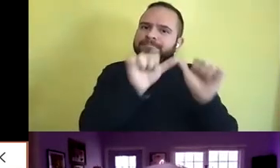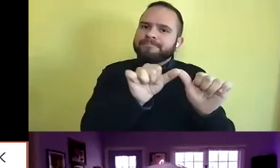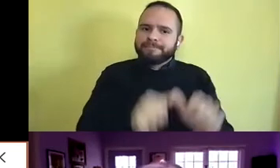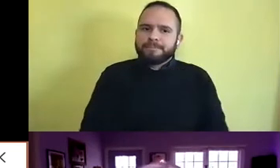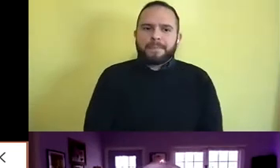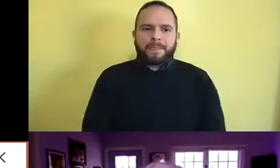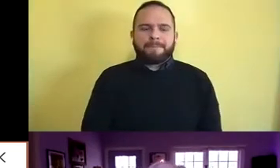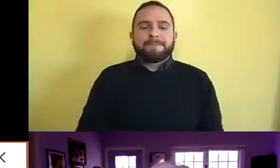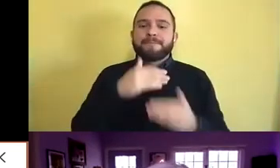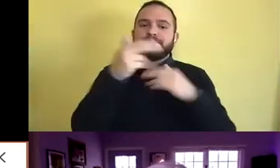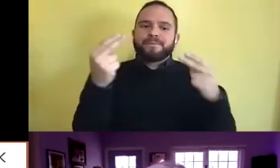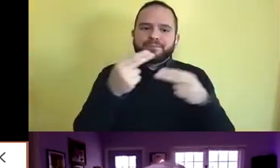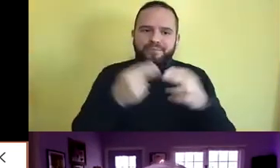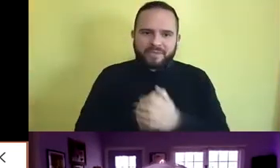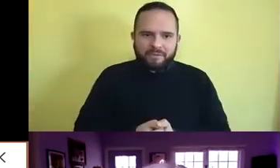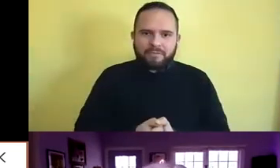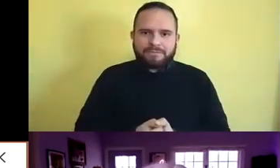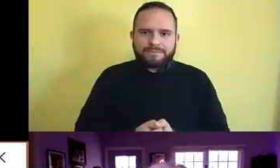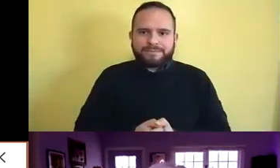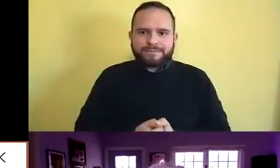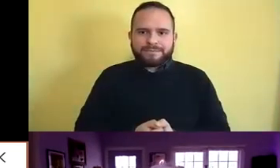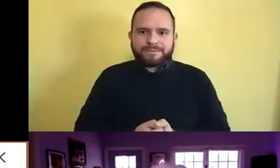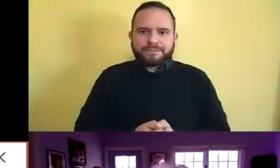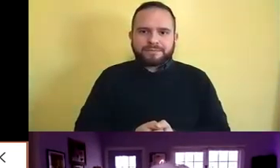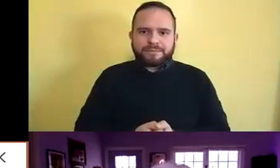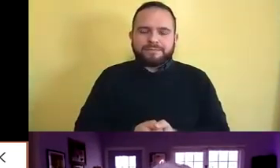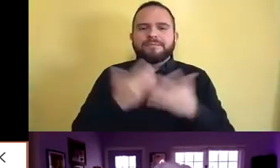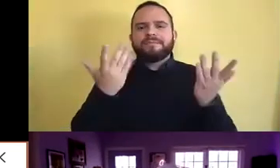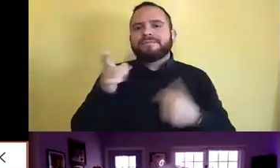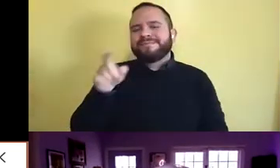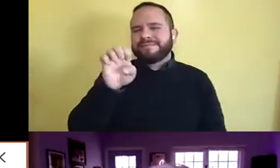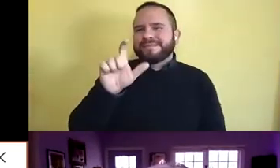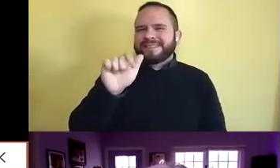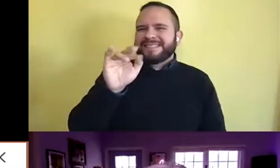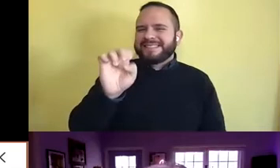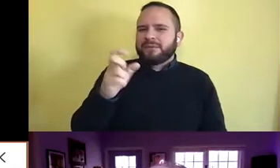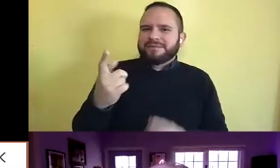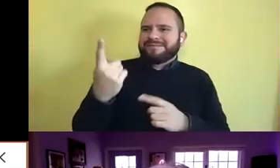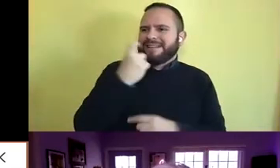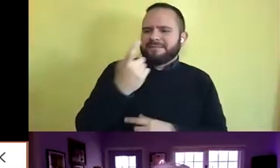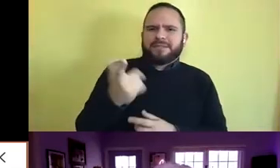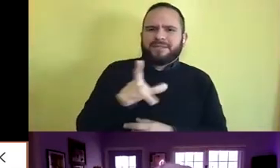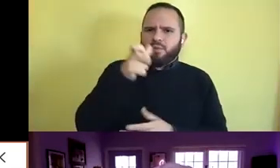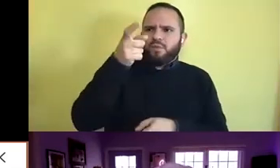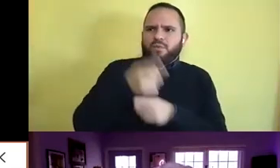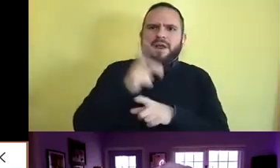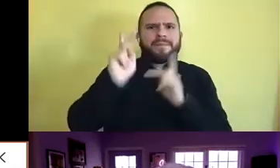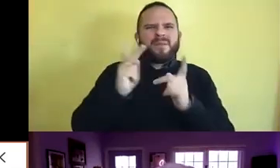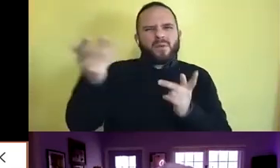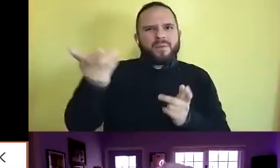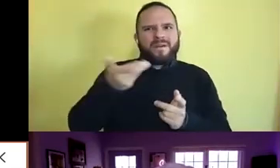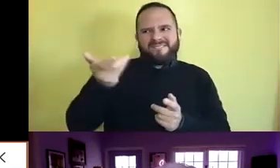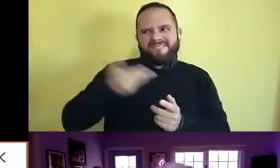As we're moving slides, as Elaine was asking me who were the right people to invite to be on this